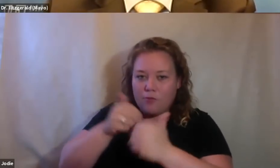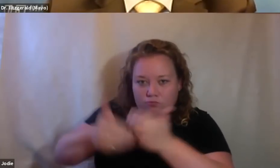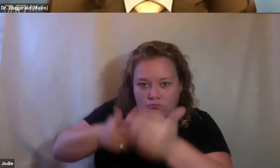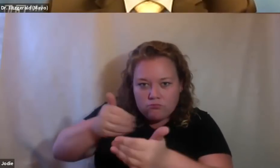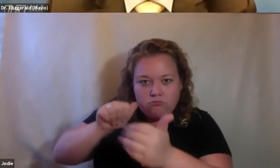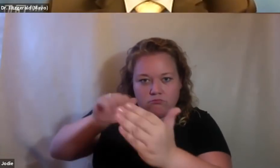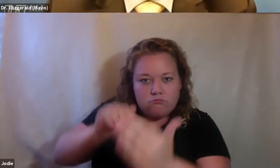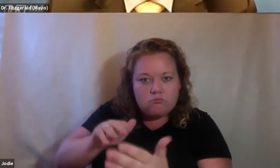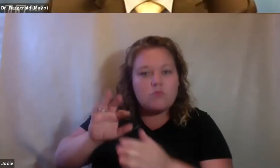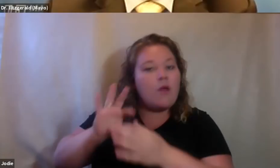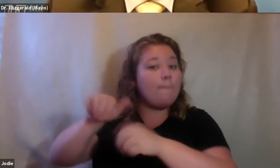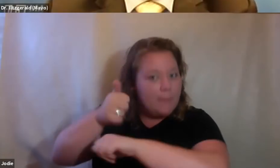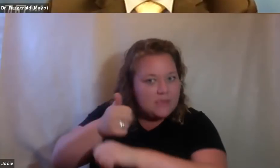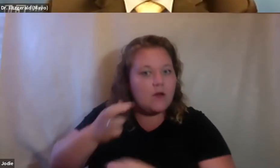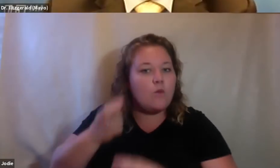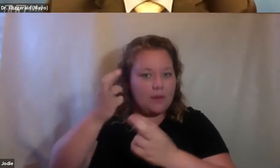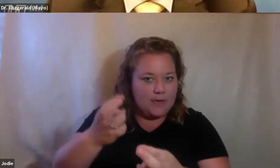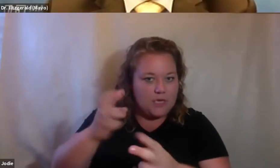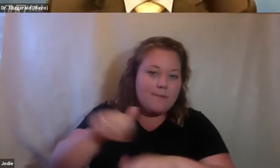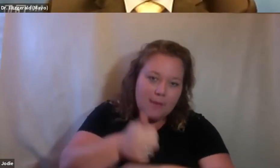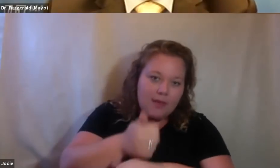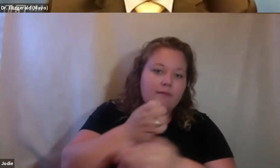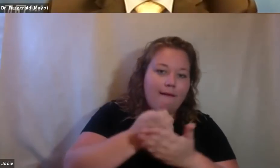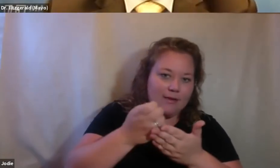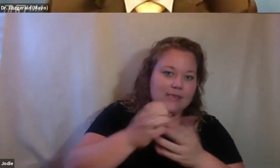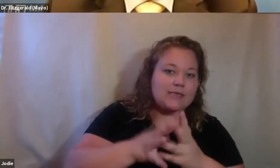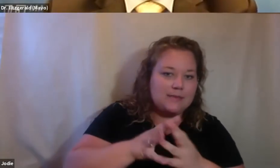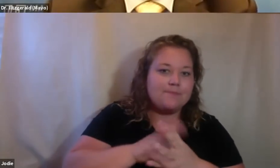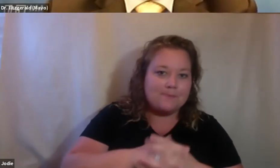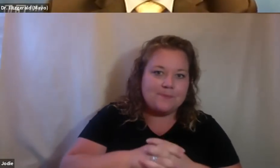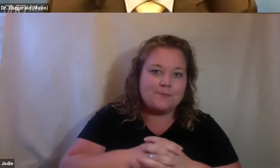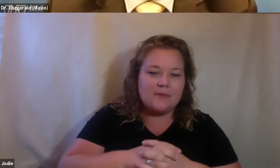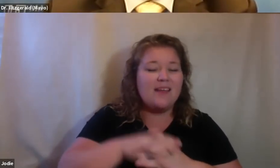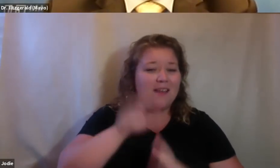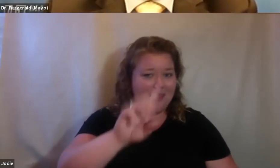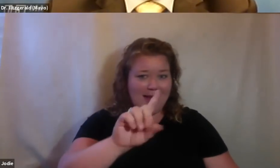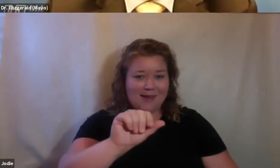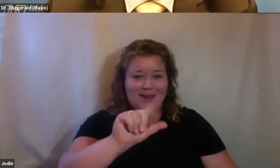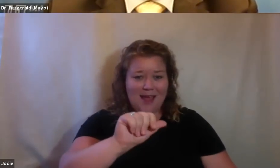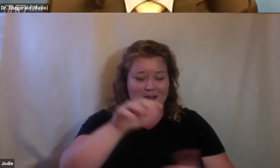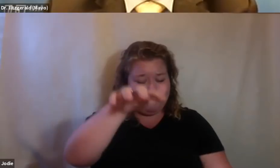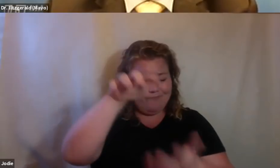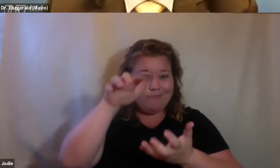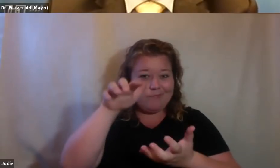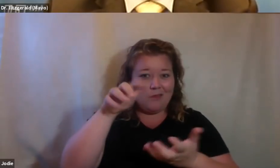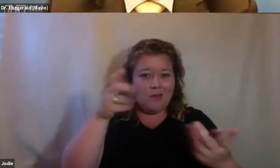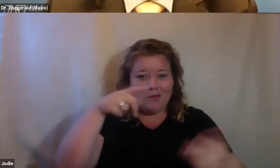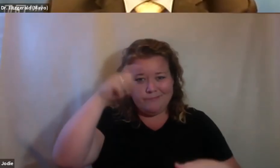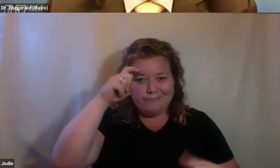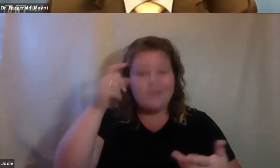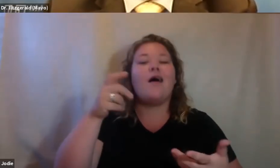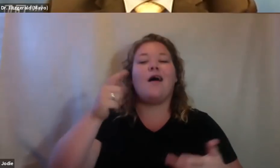and supporting the community by pulling together what that data really means and how that equates